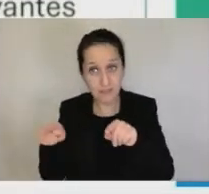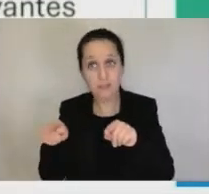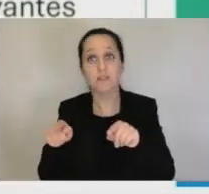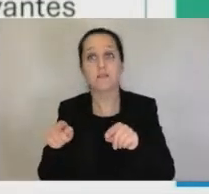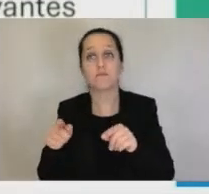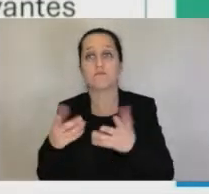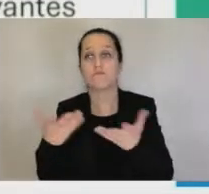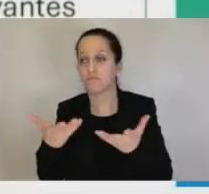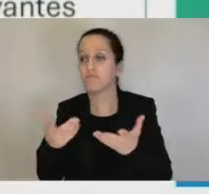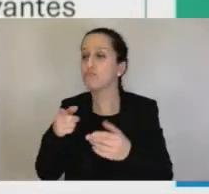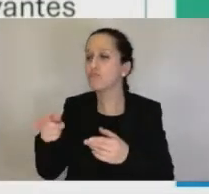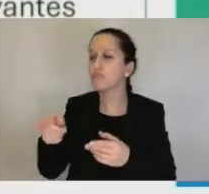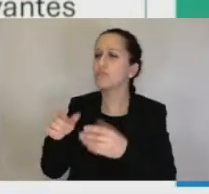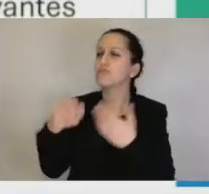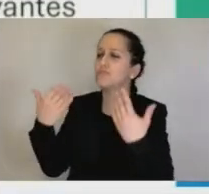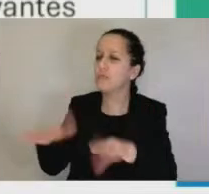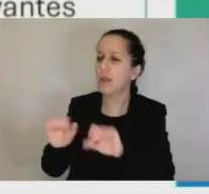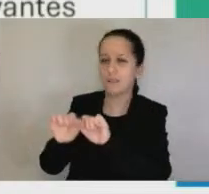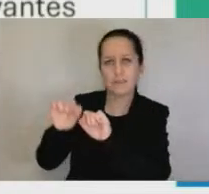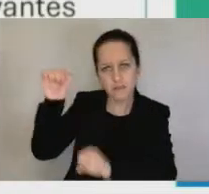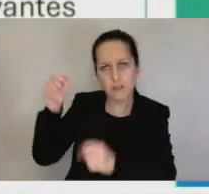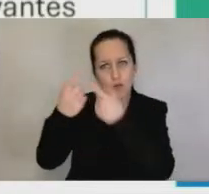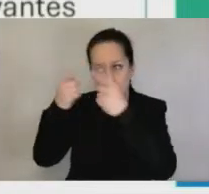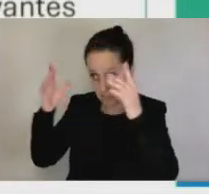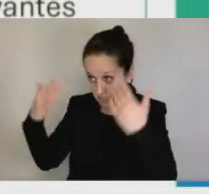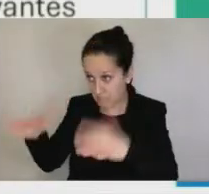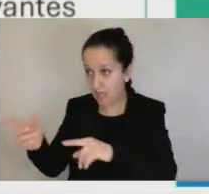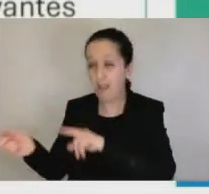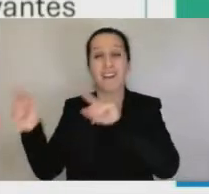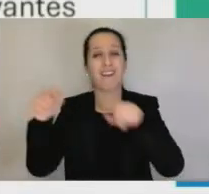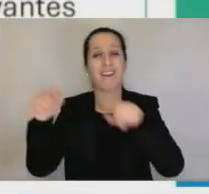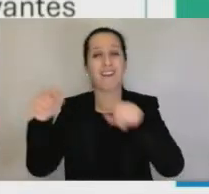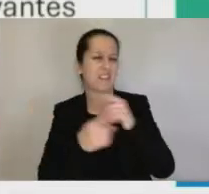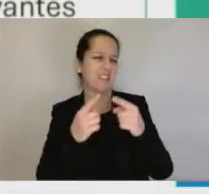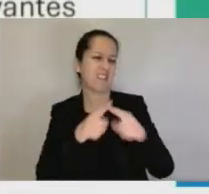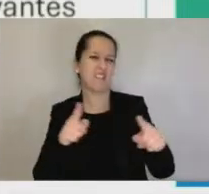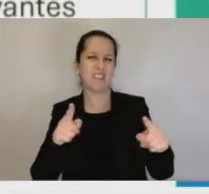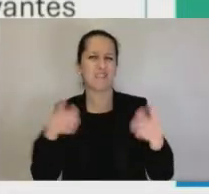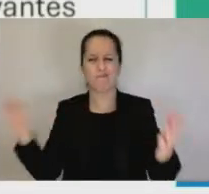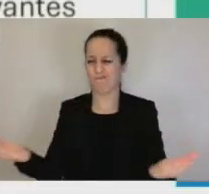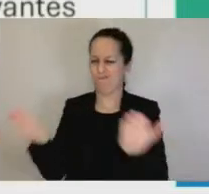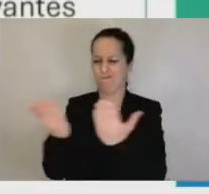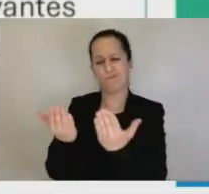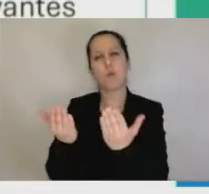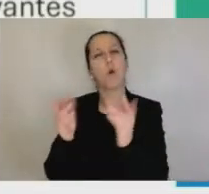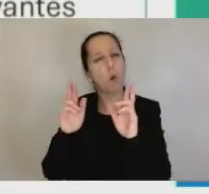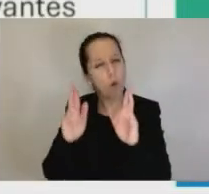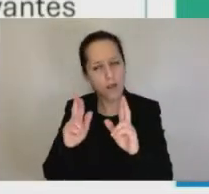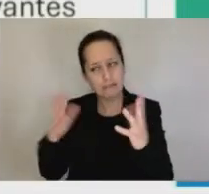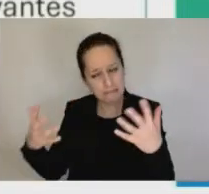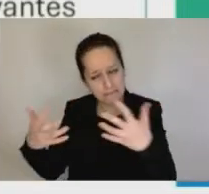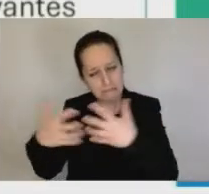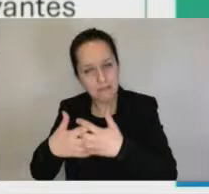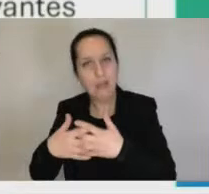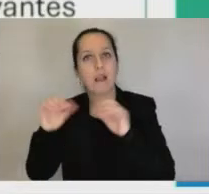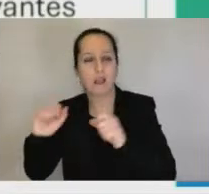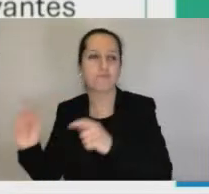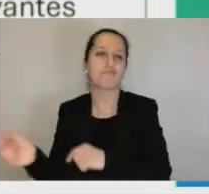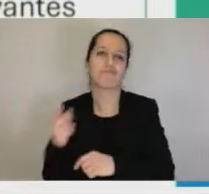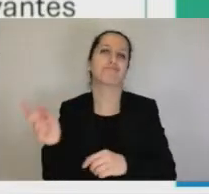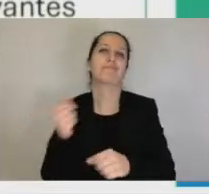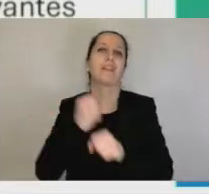idea of validation of degrees and certificates.